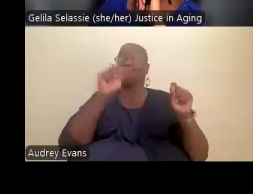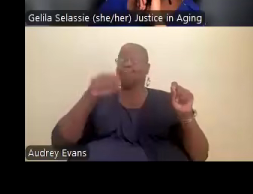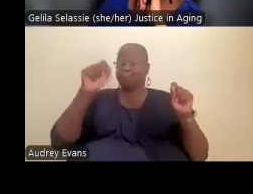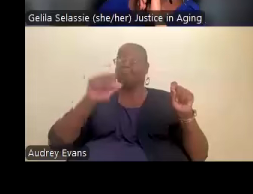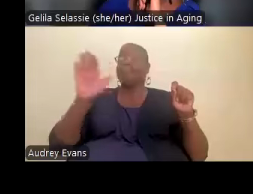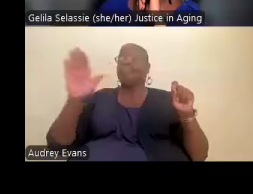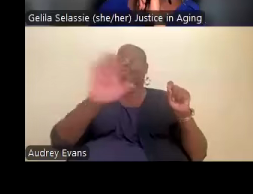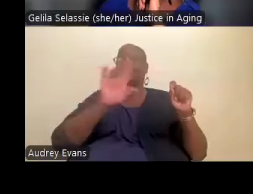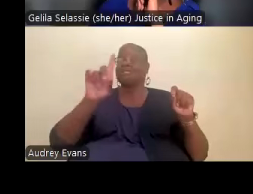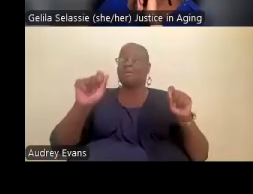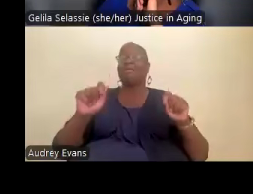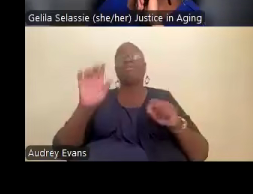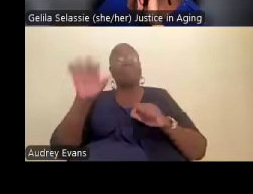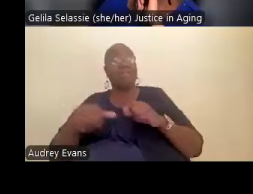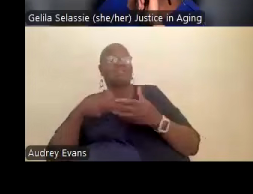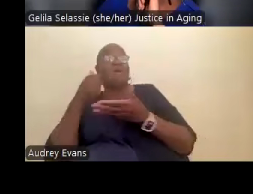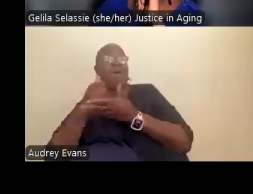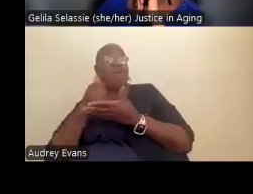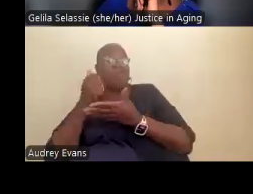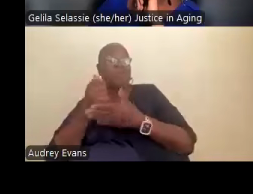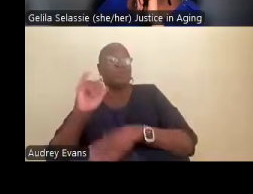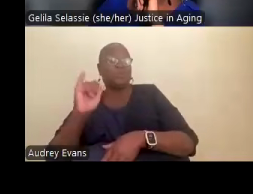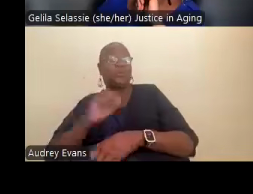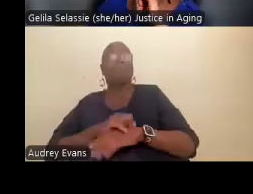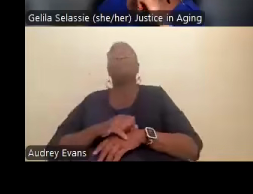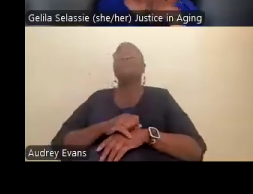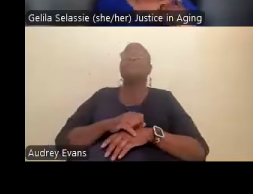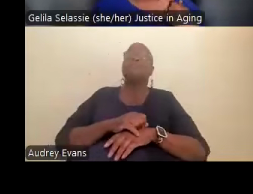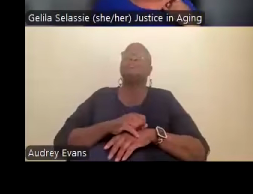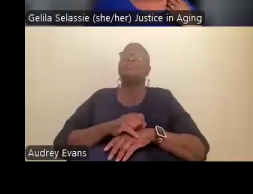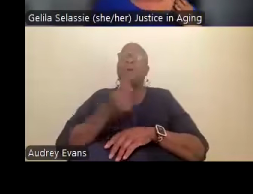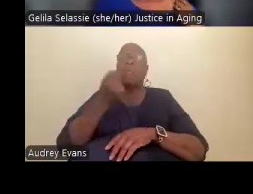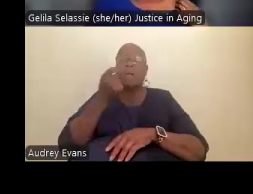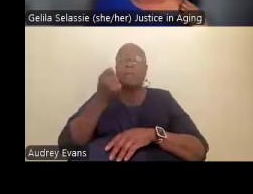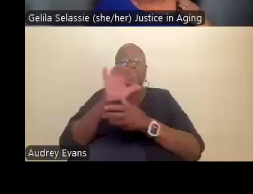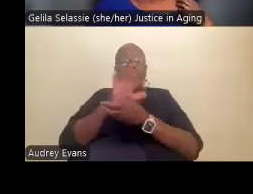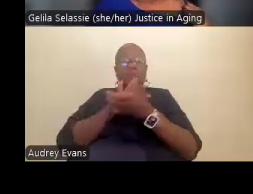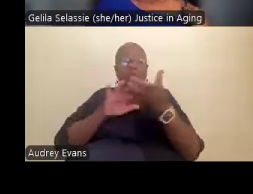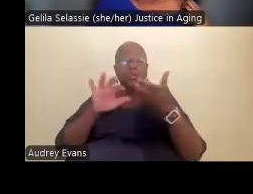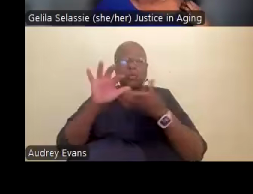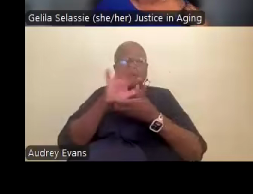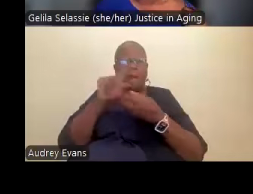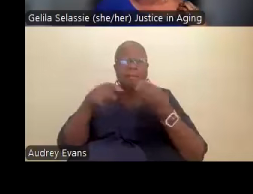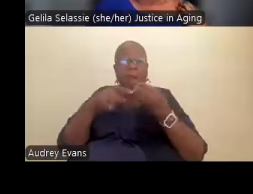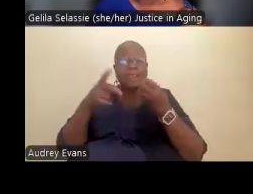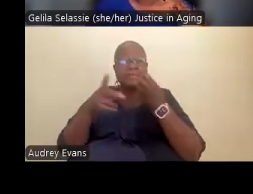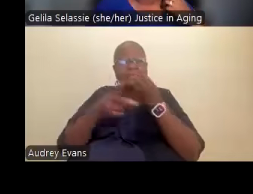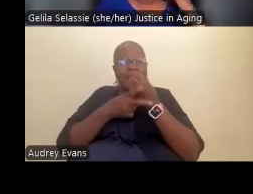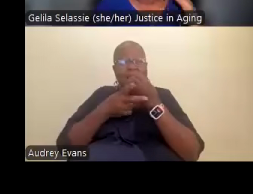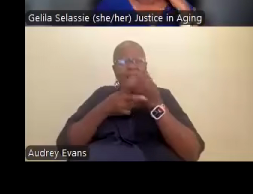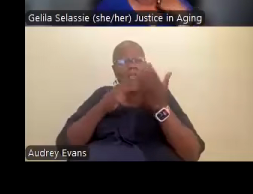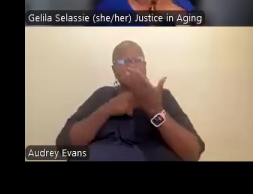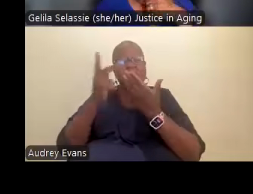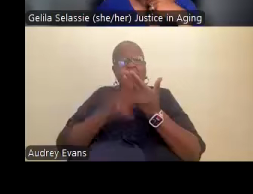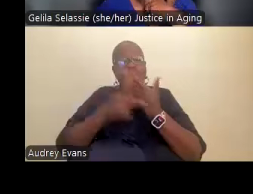That's really helpful as well. And then there was a little bit of confusion around the Medicare savings programs.